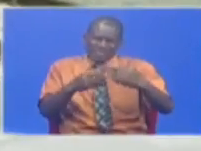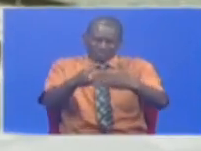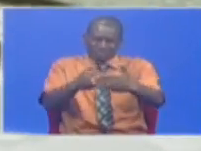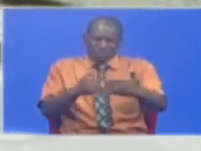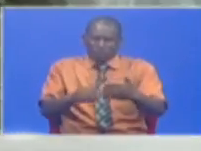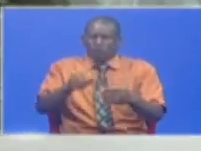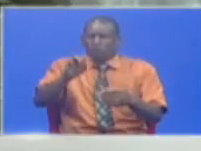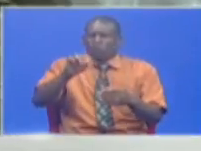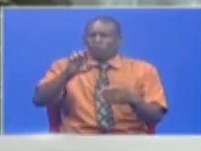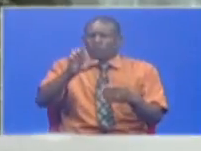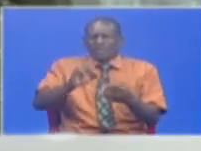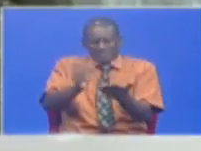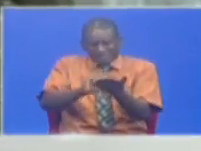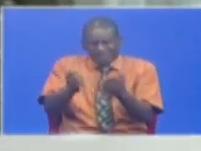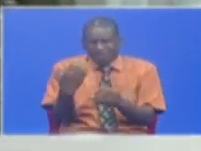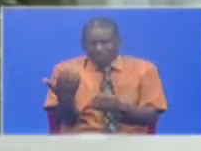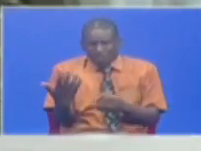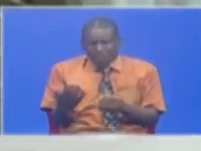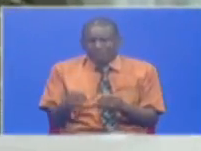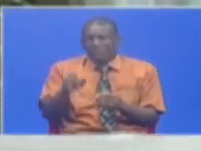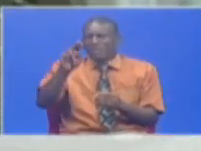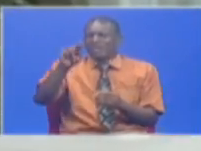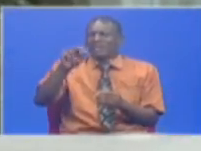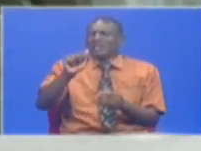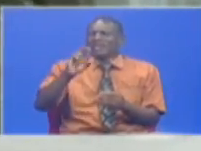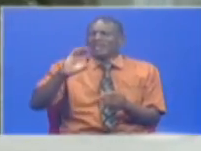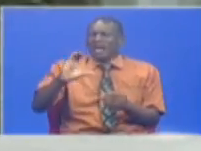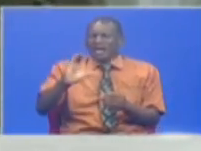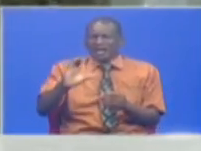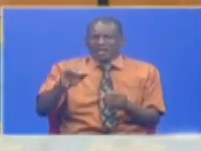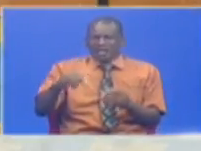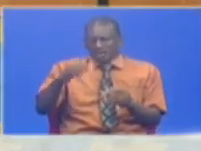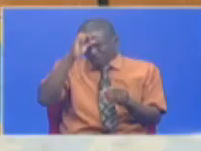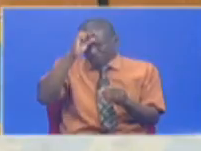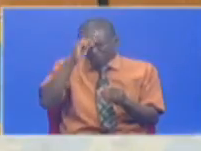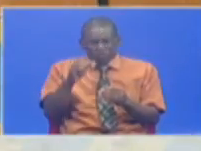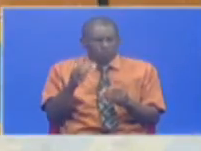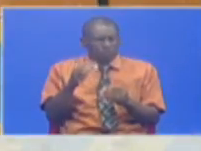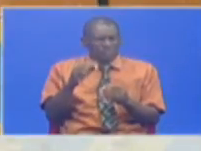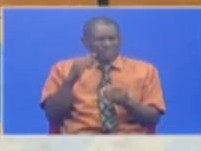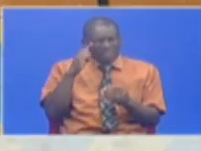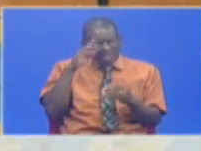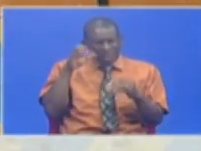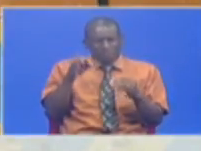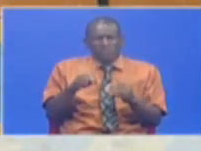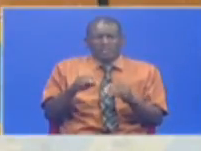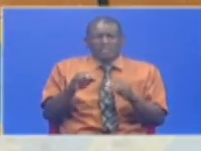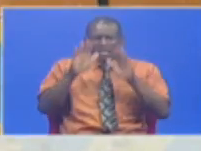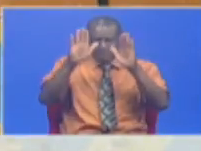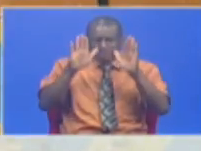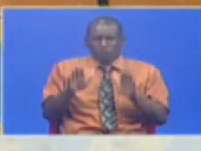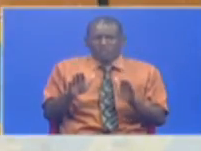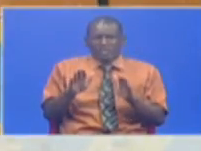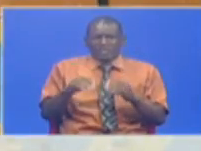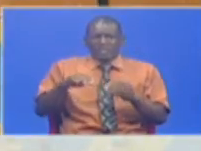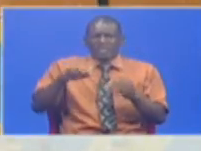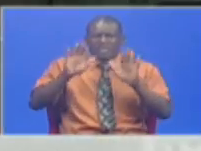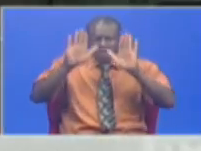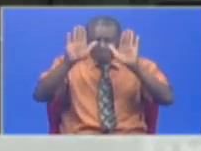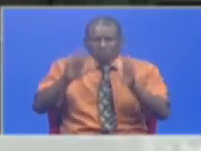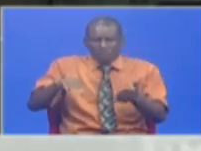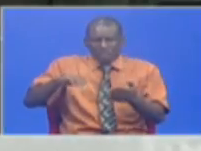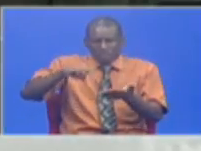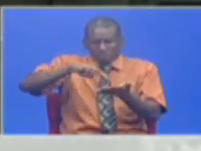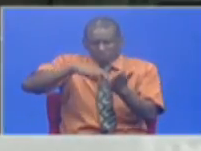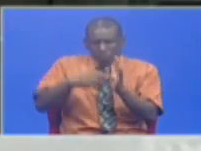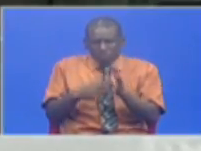any papers, the NAC government was contemplating an ambitious plan to upgrade the meter gauge railway, the Lunatic Express, that